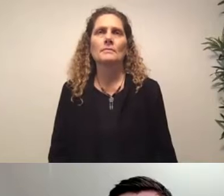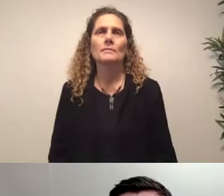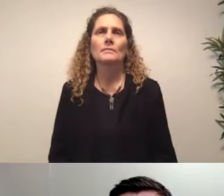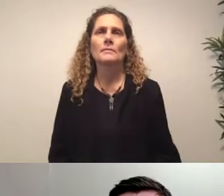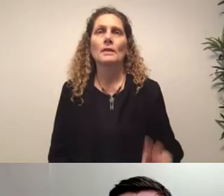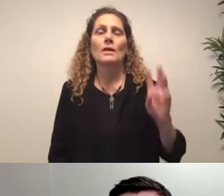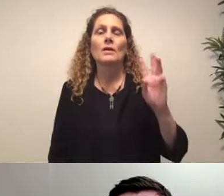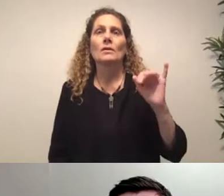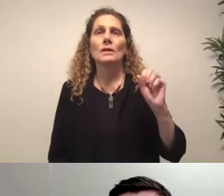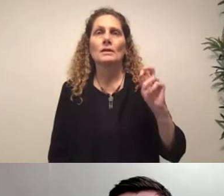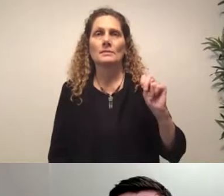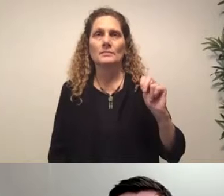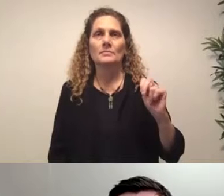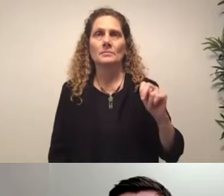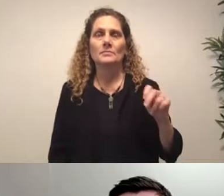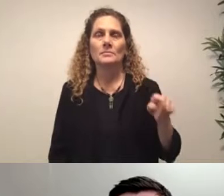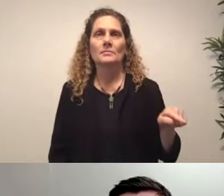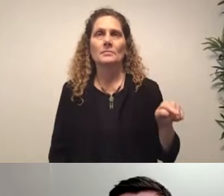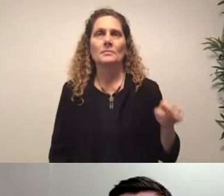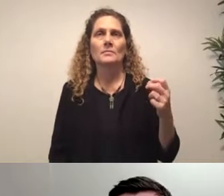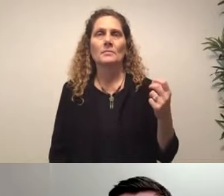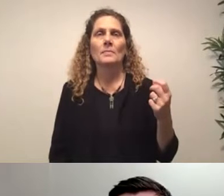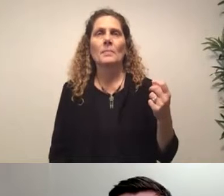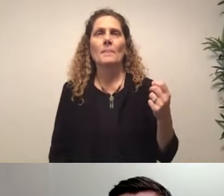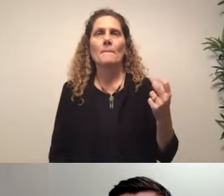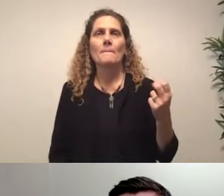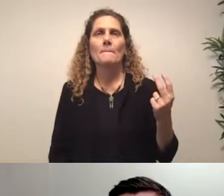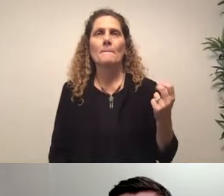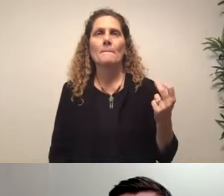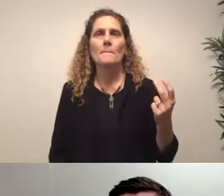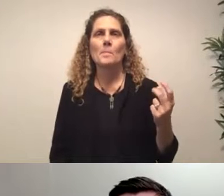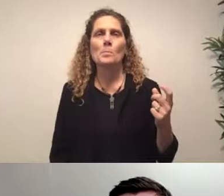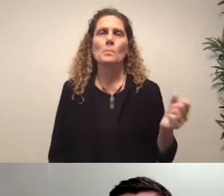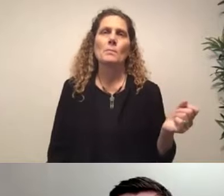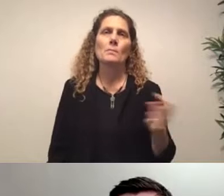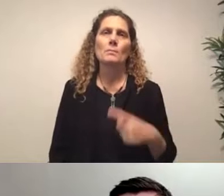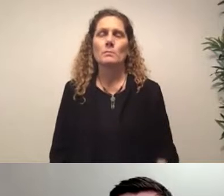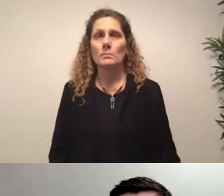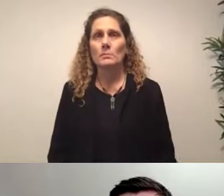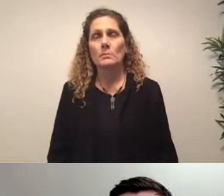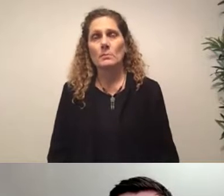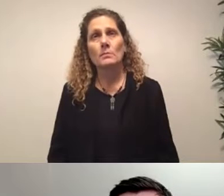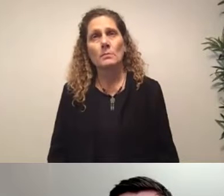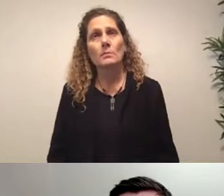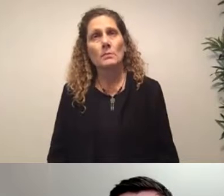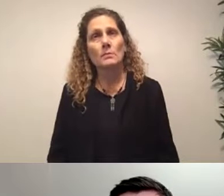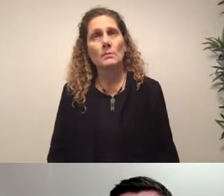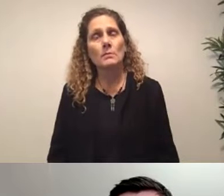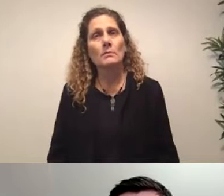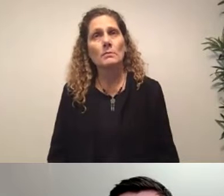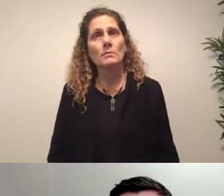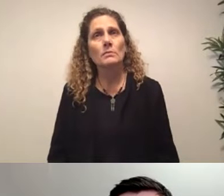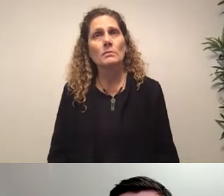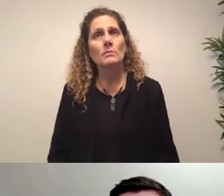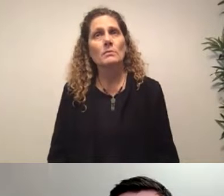COVID vaccine, just lost the question. Has there been any discussion about how the vaccine will be distributed in Milwaukee County